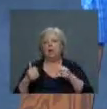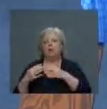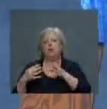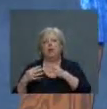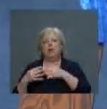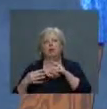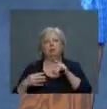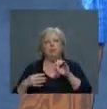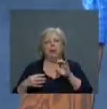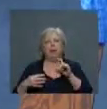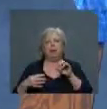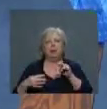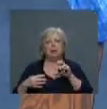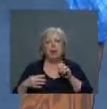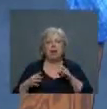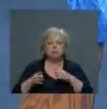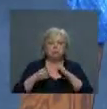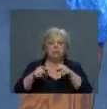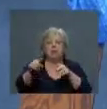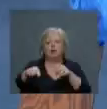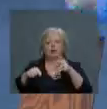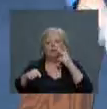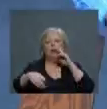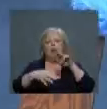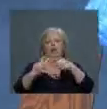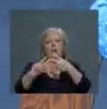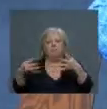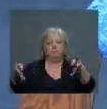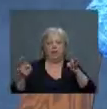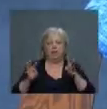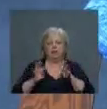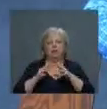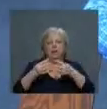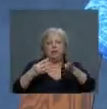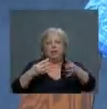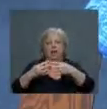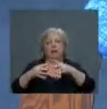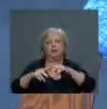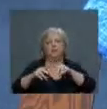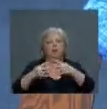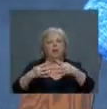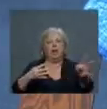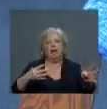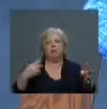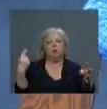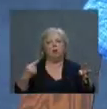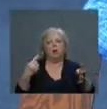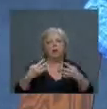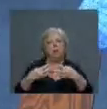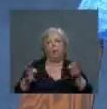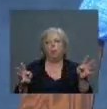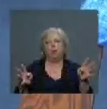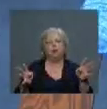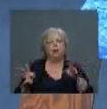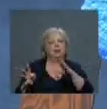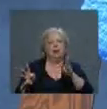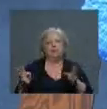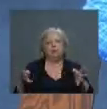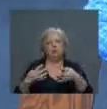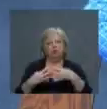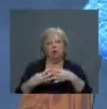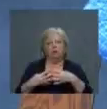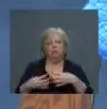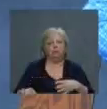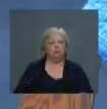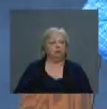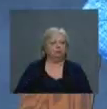gates open everywhere down there. They've all got wrought iron fences and gates, but they're never shut. If they're not shut, you go